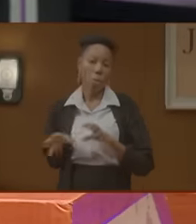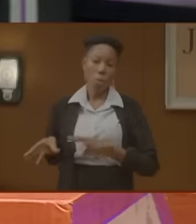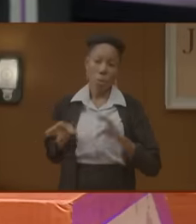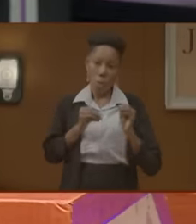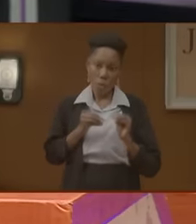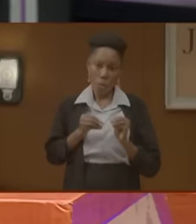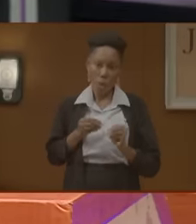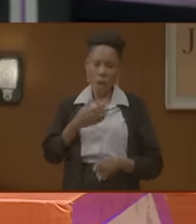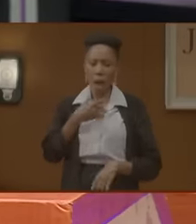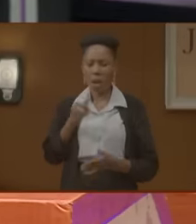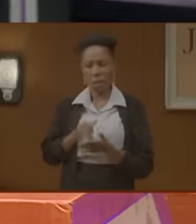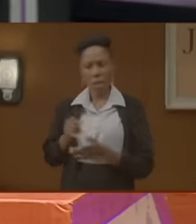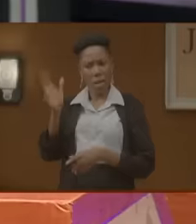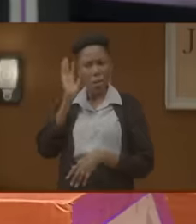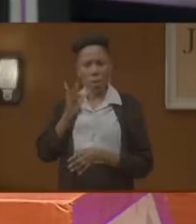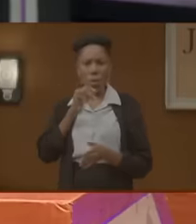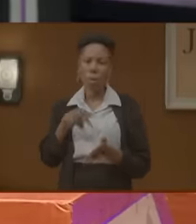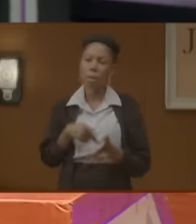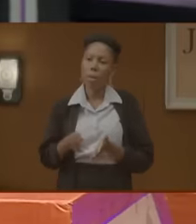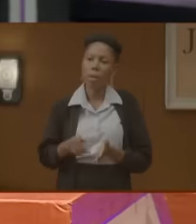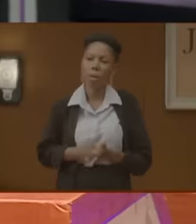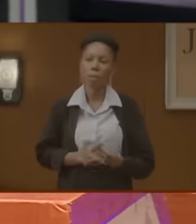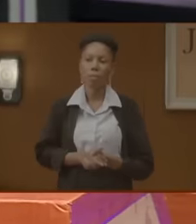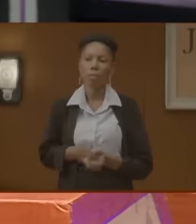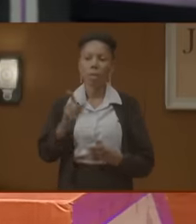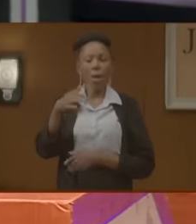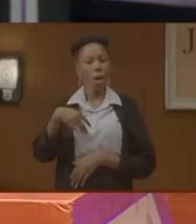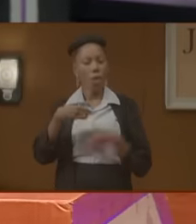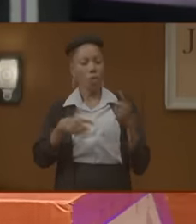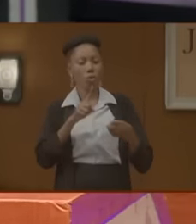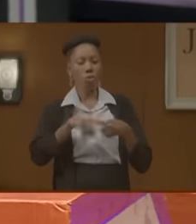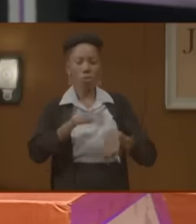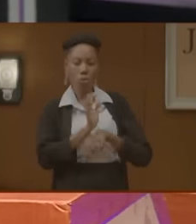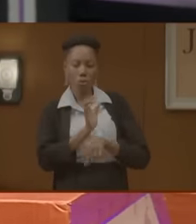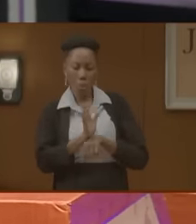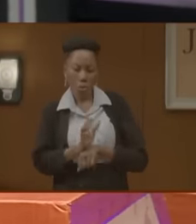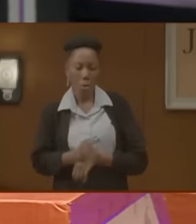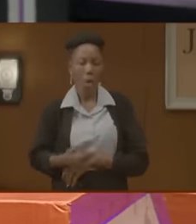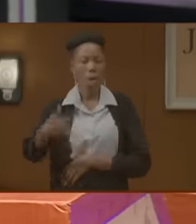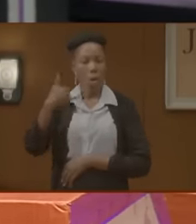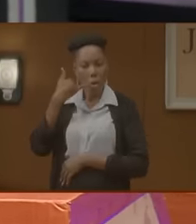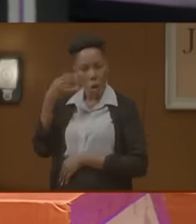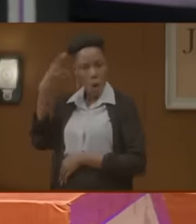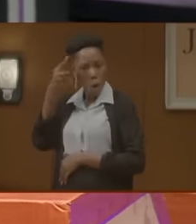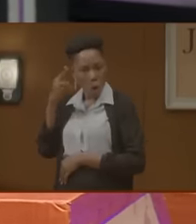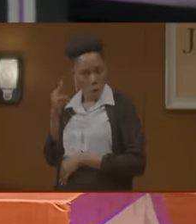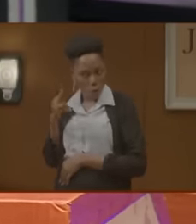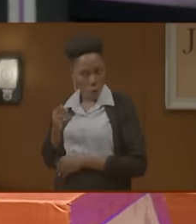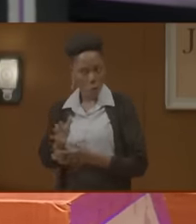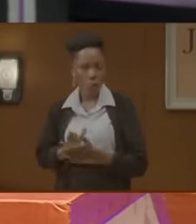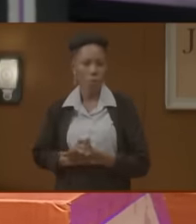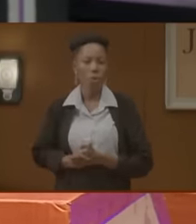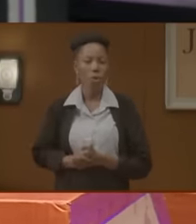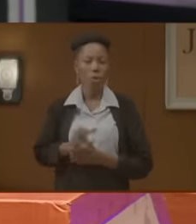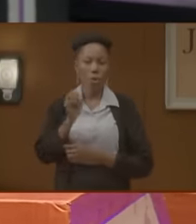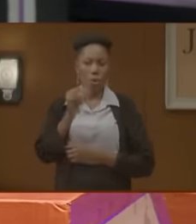house and he's not going to renew the rent. I went to the church, I called the uncle and said, see what he has told the landlord. He was the one